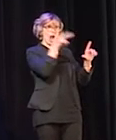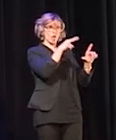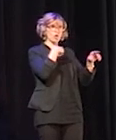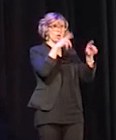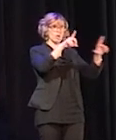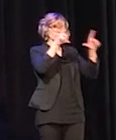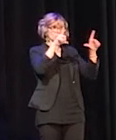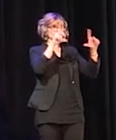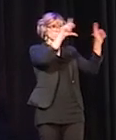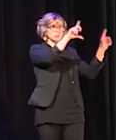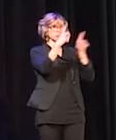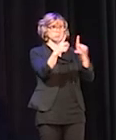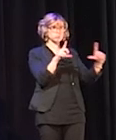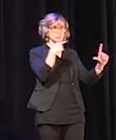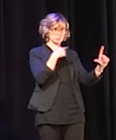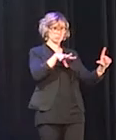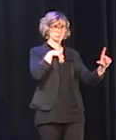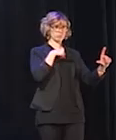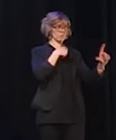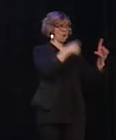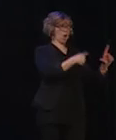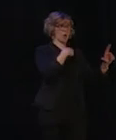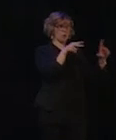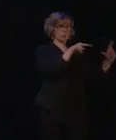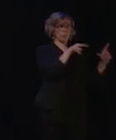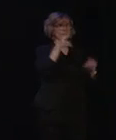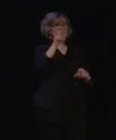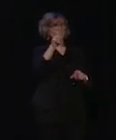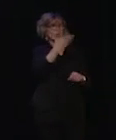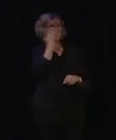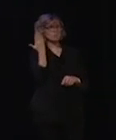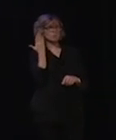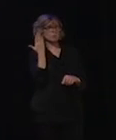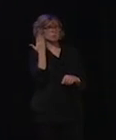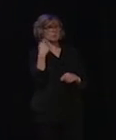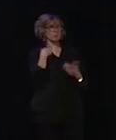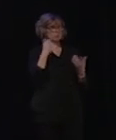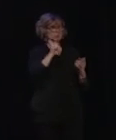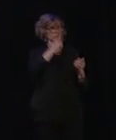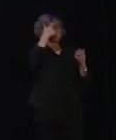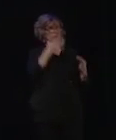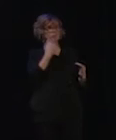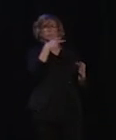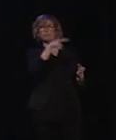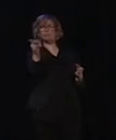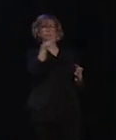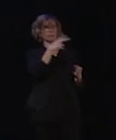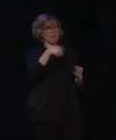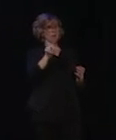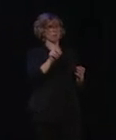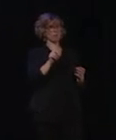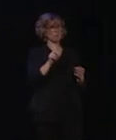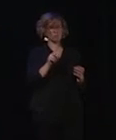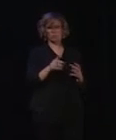it. But in VR, we don't have that. We can look anywhere. But then